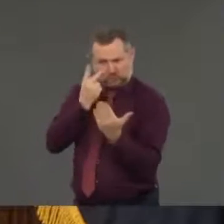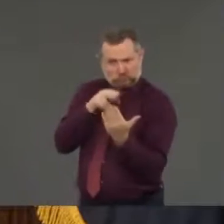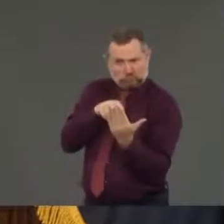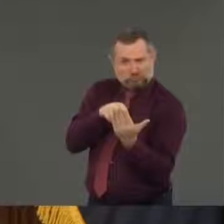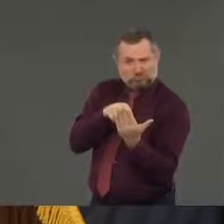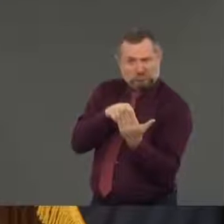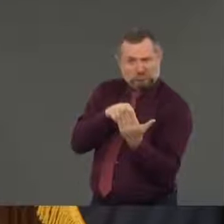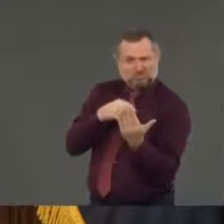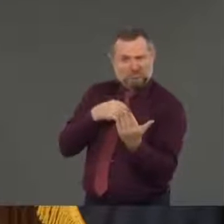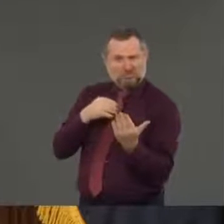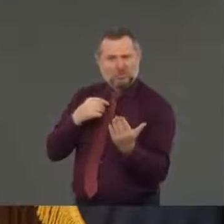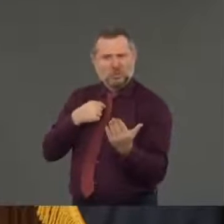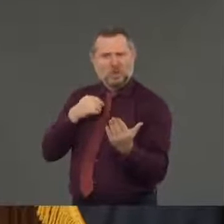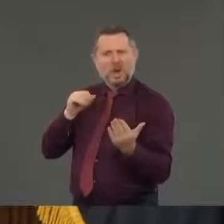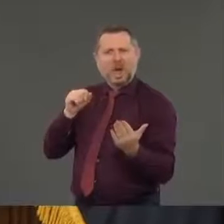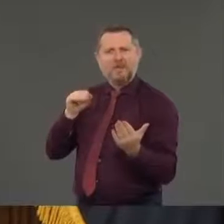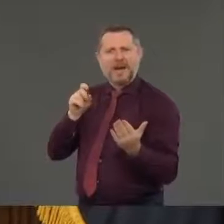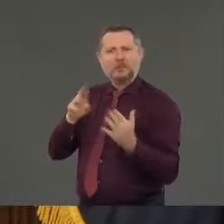review, right?